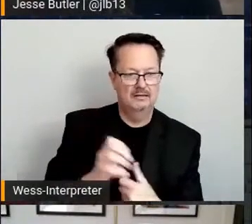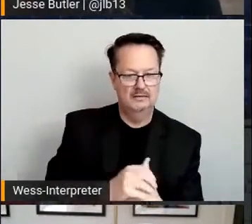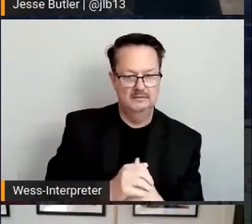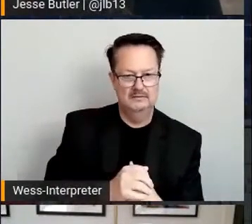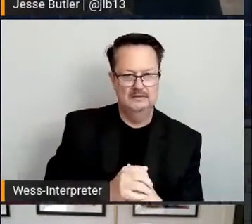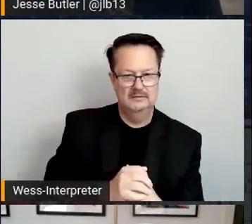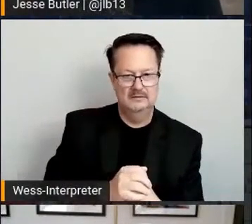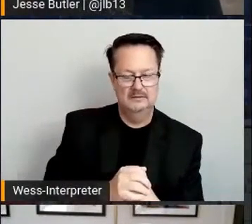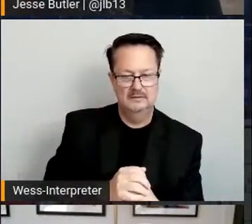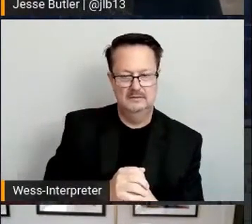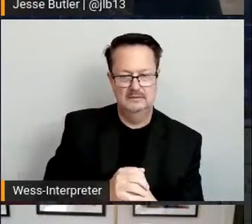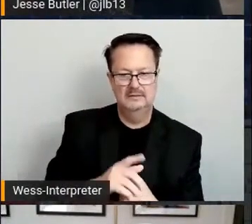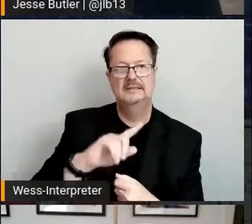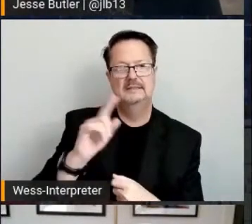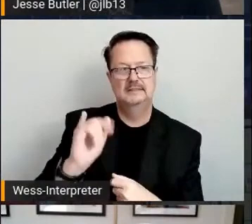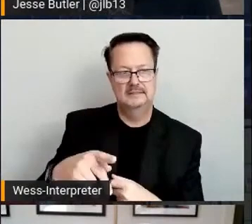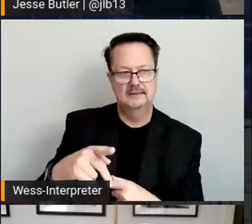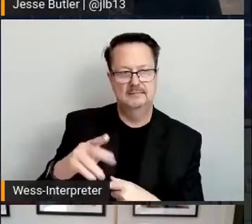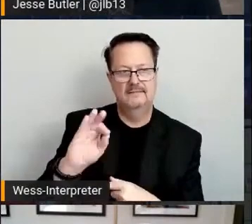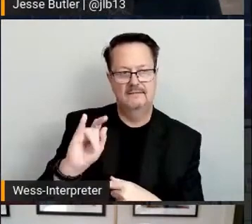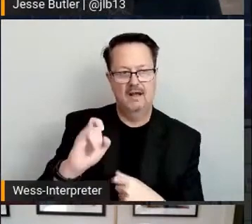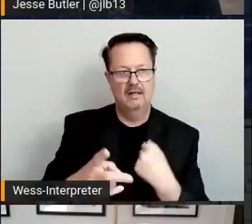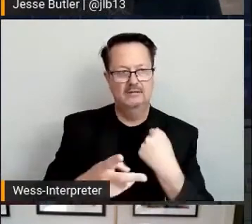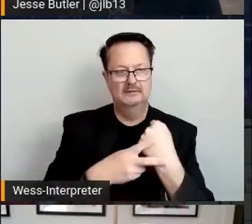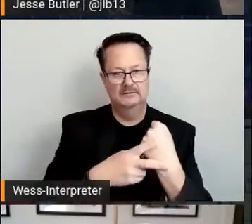List item zip file.